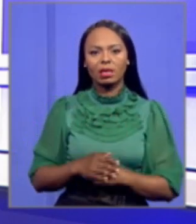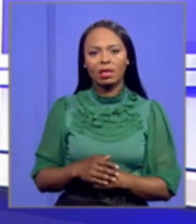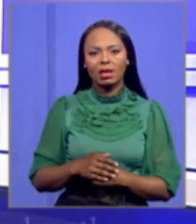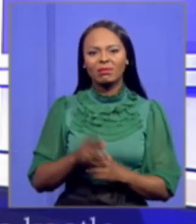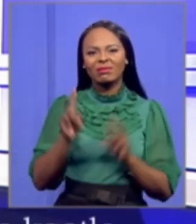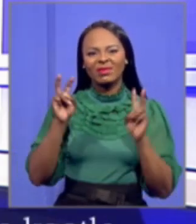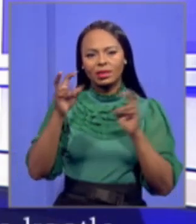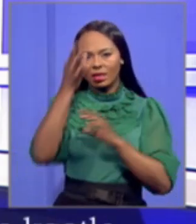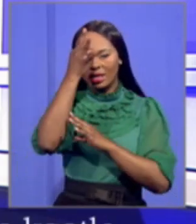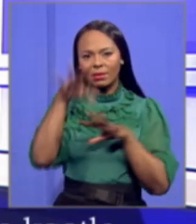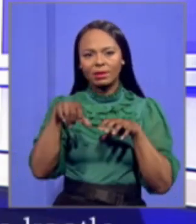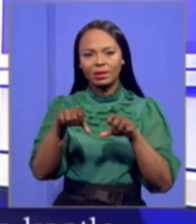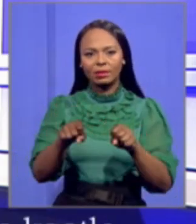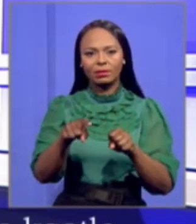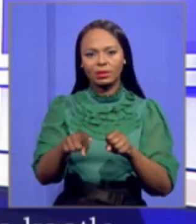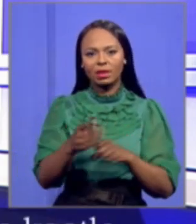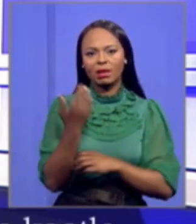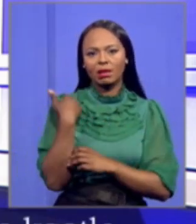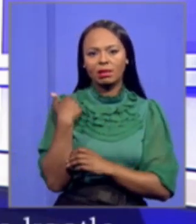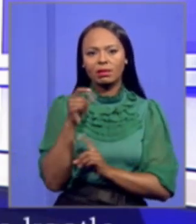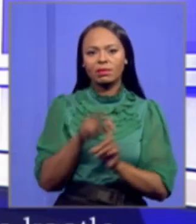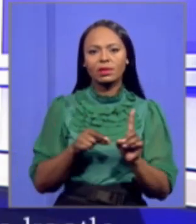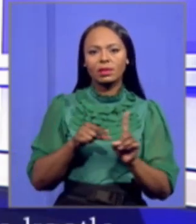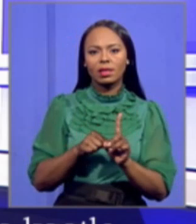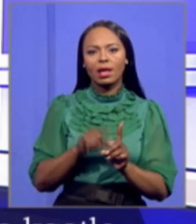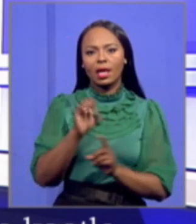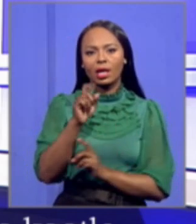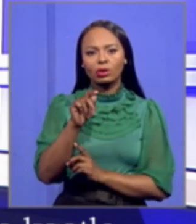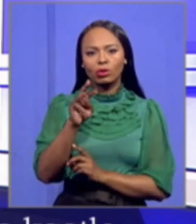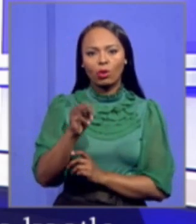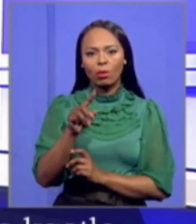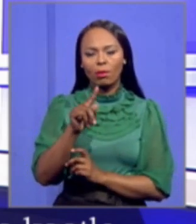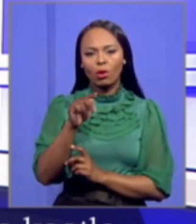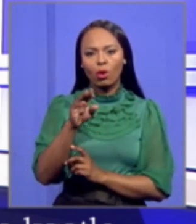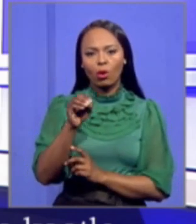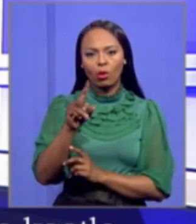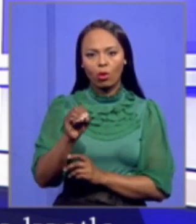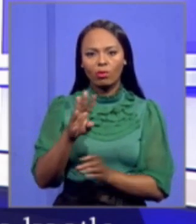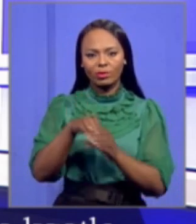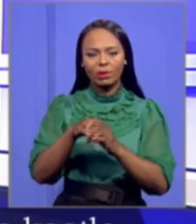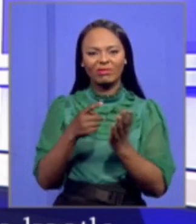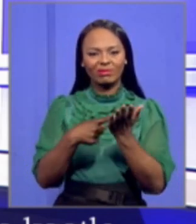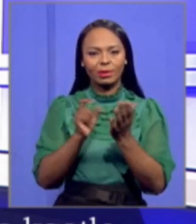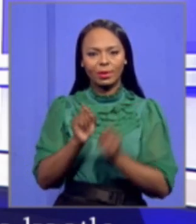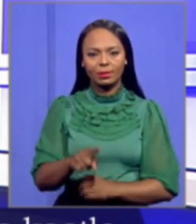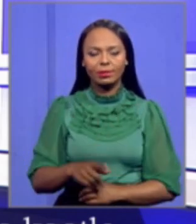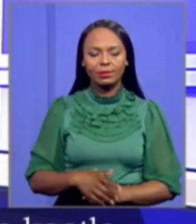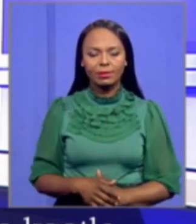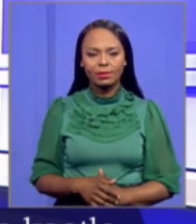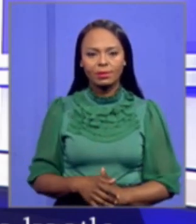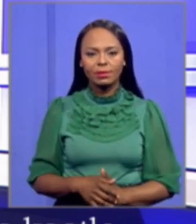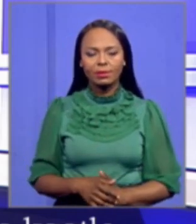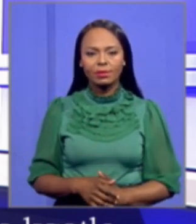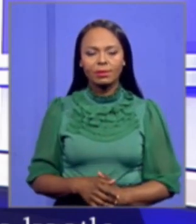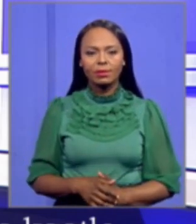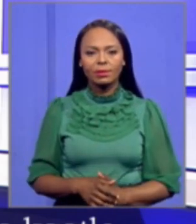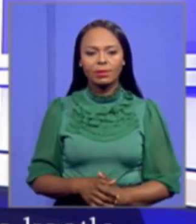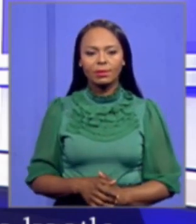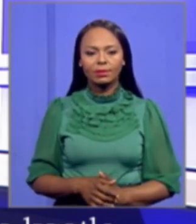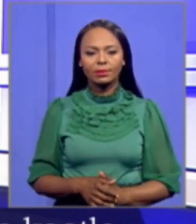Diphephetso tsa botjhutjhisi nyeweng ya mohlanka wa mehleng wa Eskom Matshelakoko ebile e nngwe ya dintlha tse hlahelletseng.